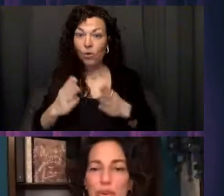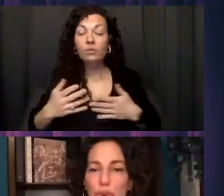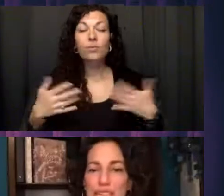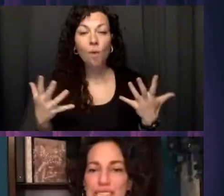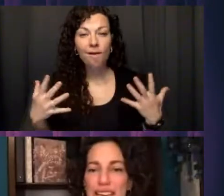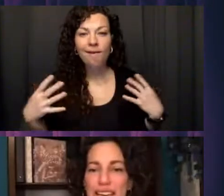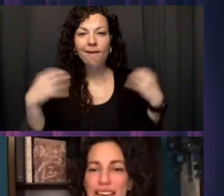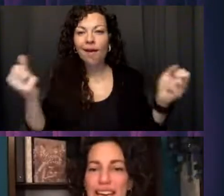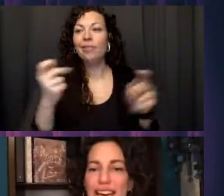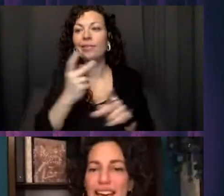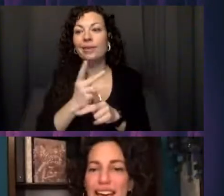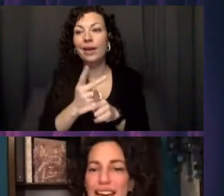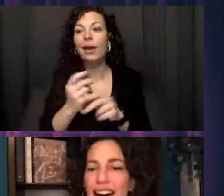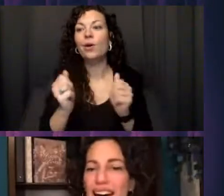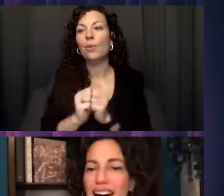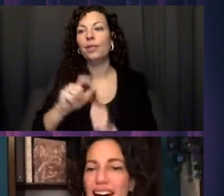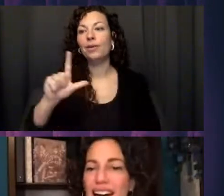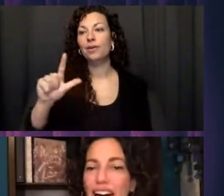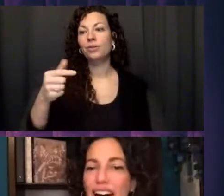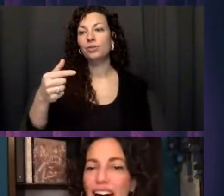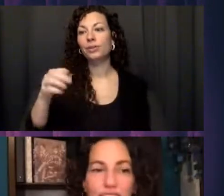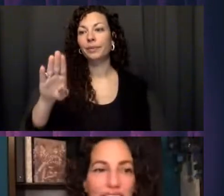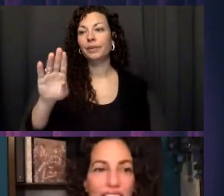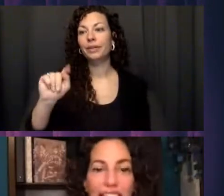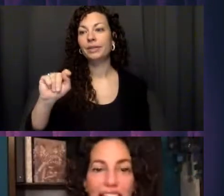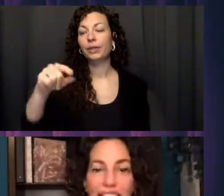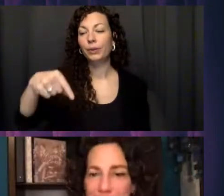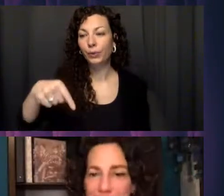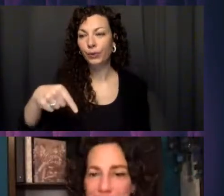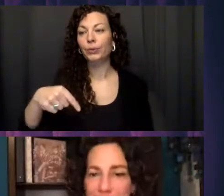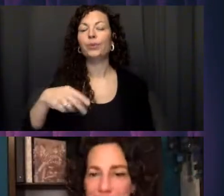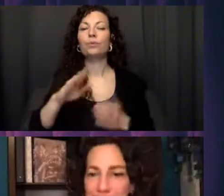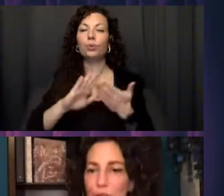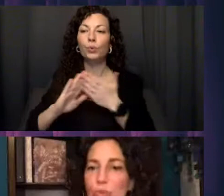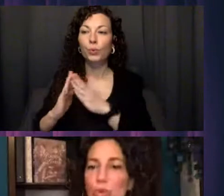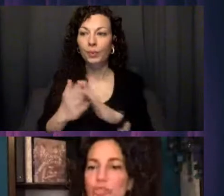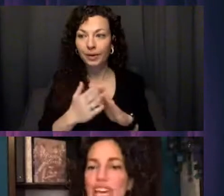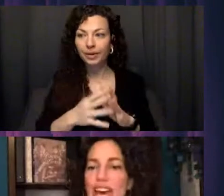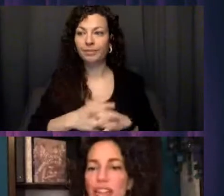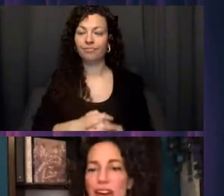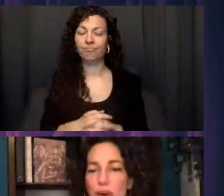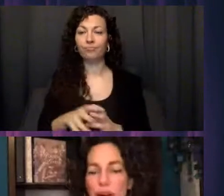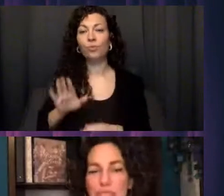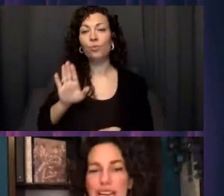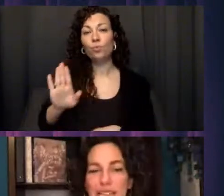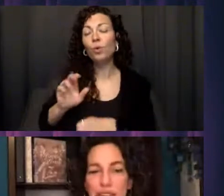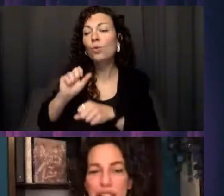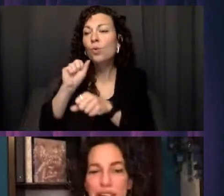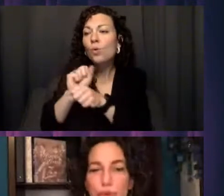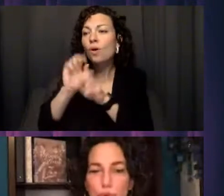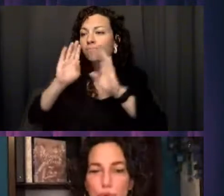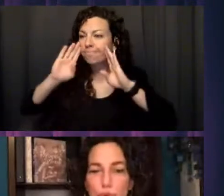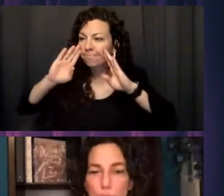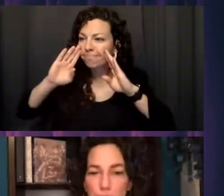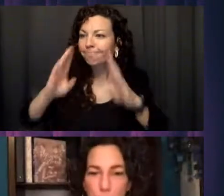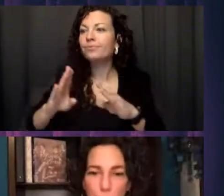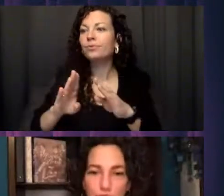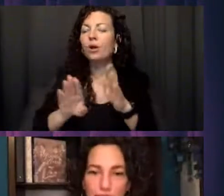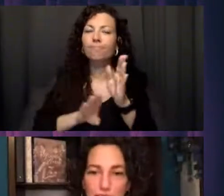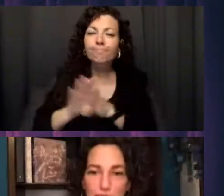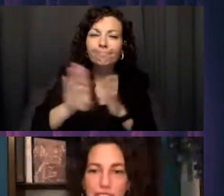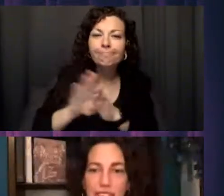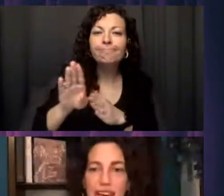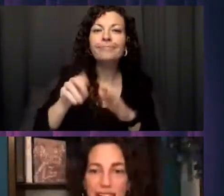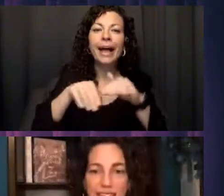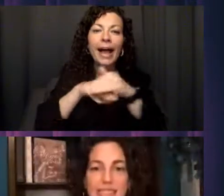in increasing healthcare access and improving health outcomes and educating future medical providers